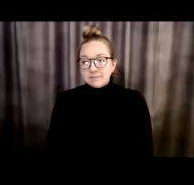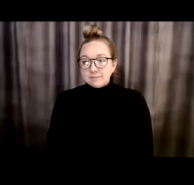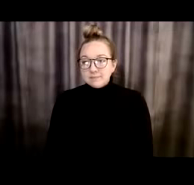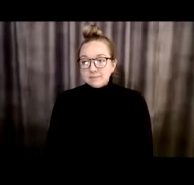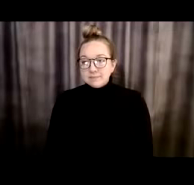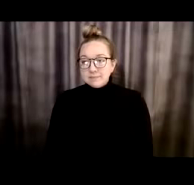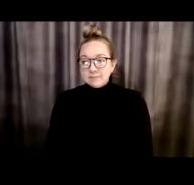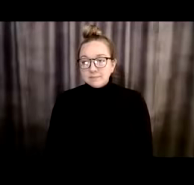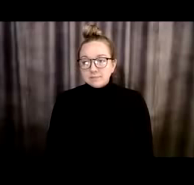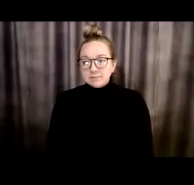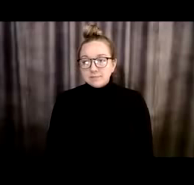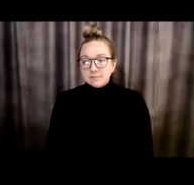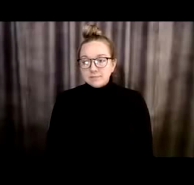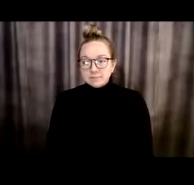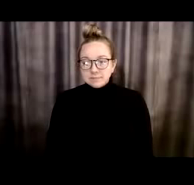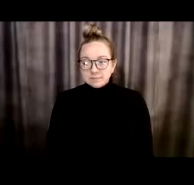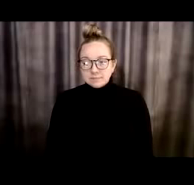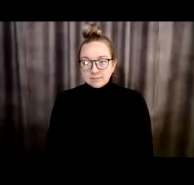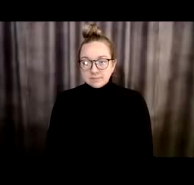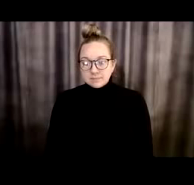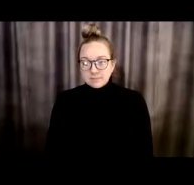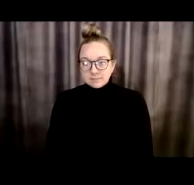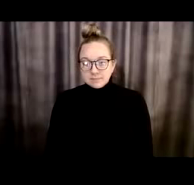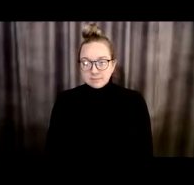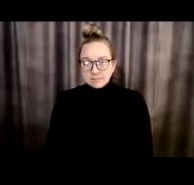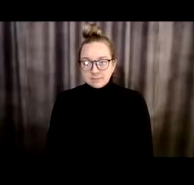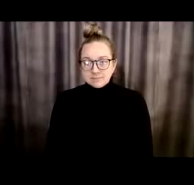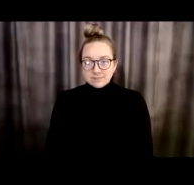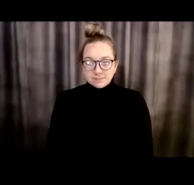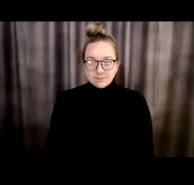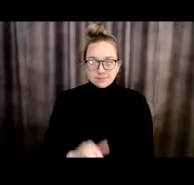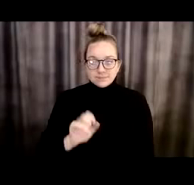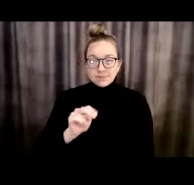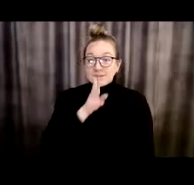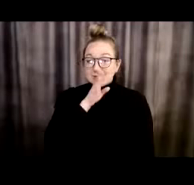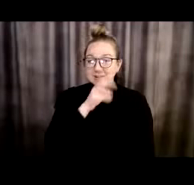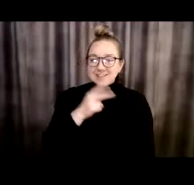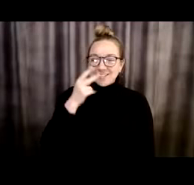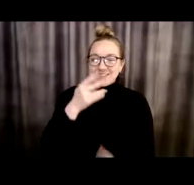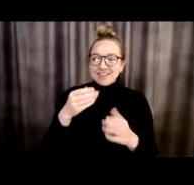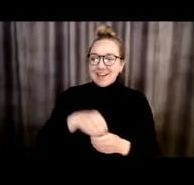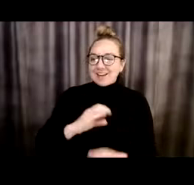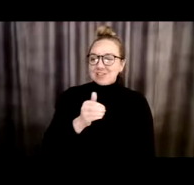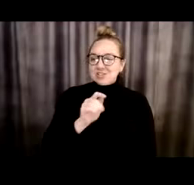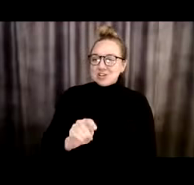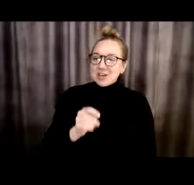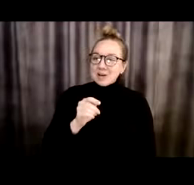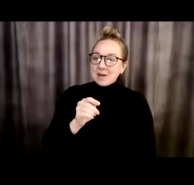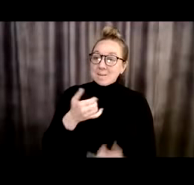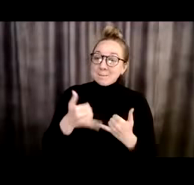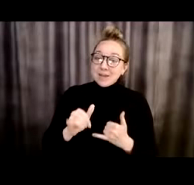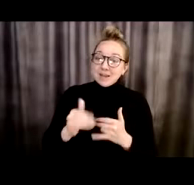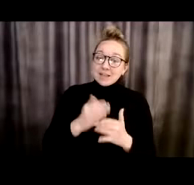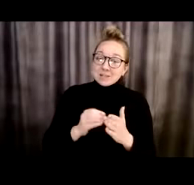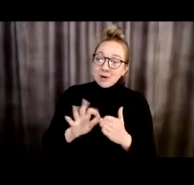I'm seeing a lot in chat. You know, play is part of school and it helps children learn. You